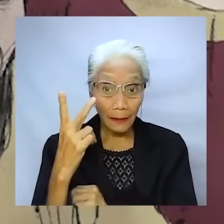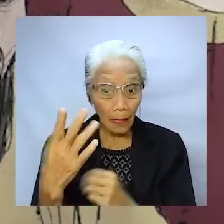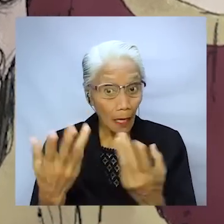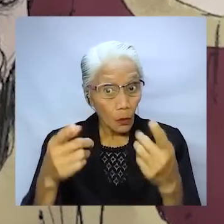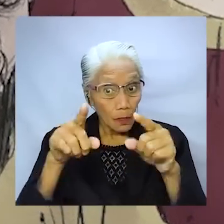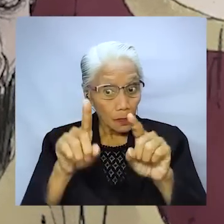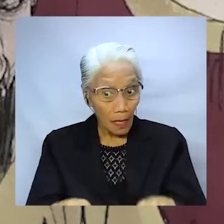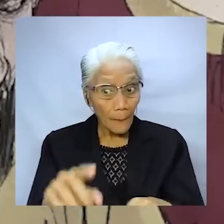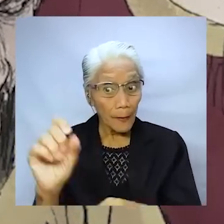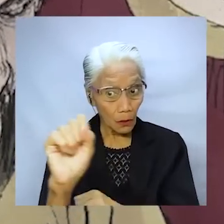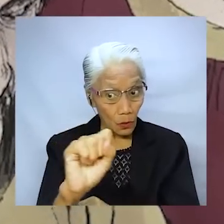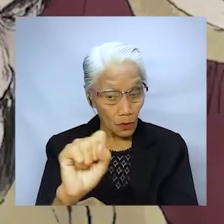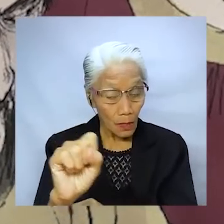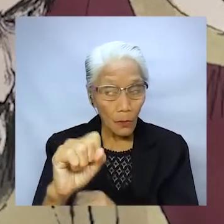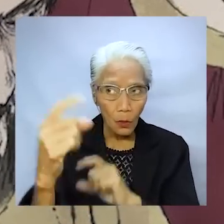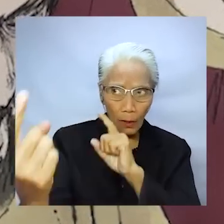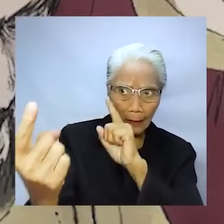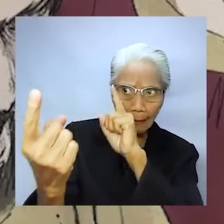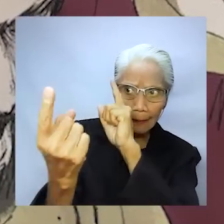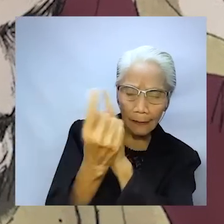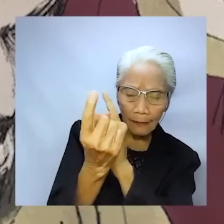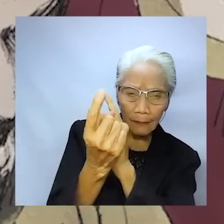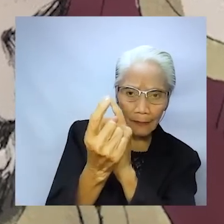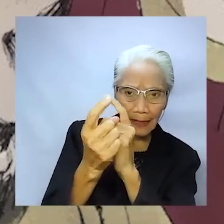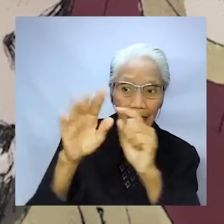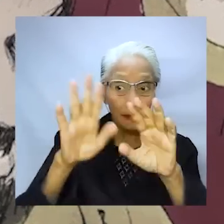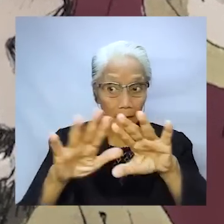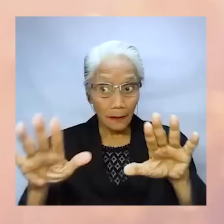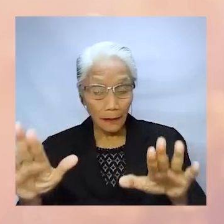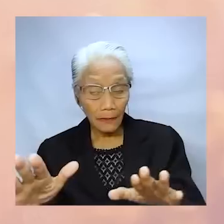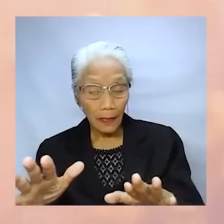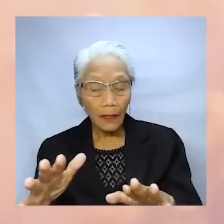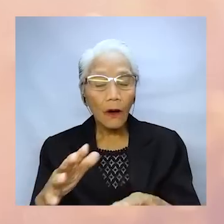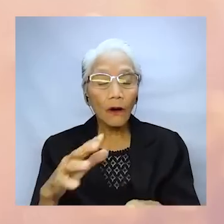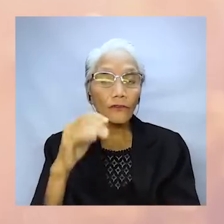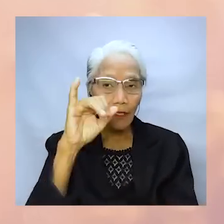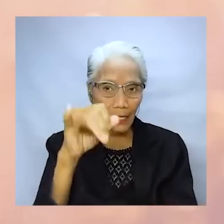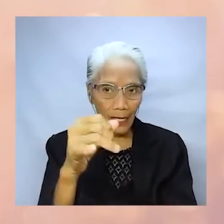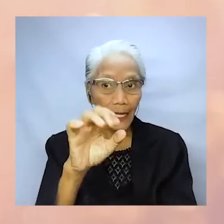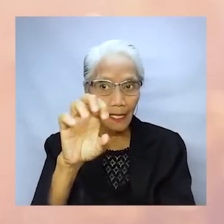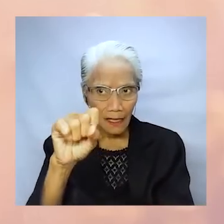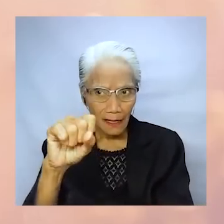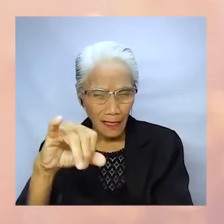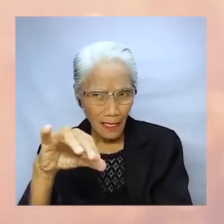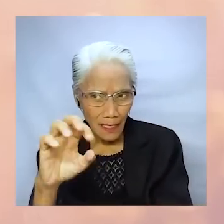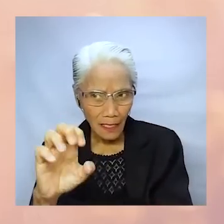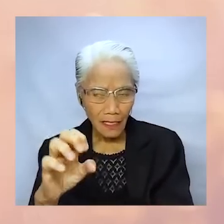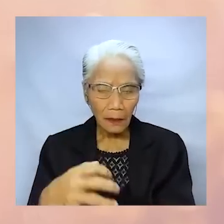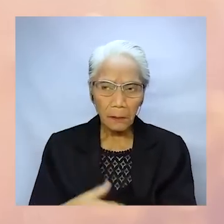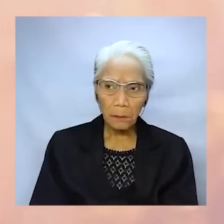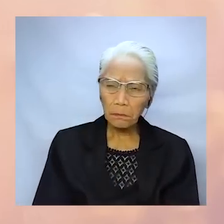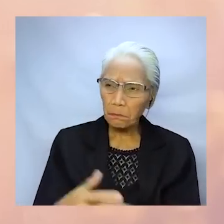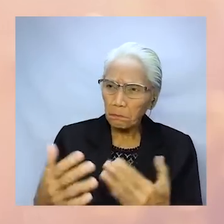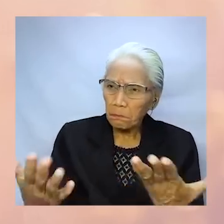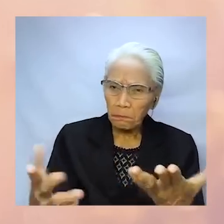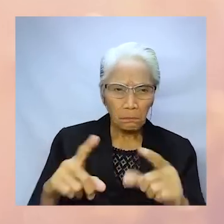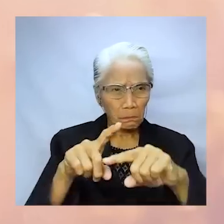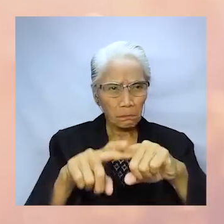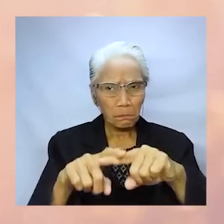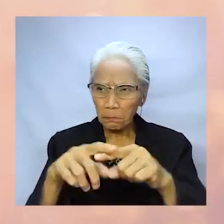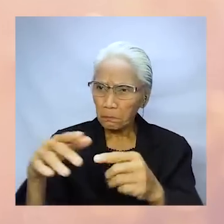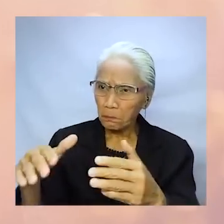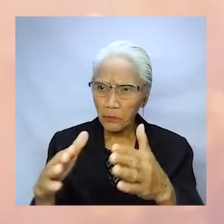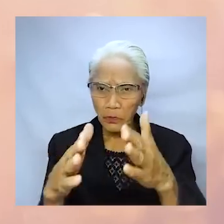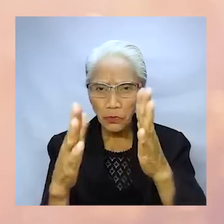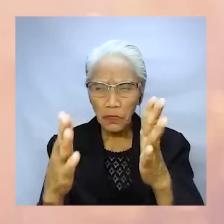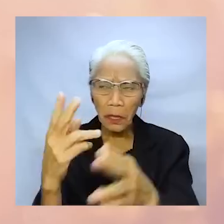his encounter with the sons of Jesse. He depended on his human way of seeing